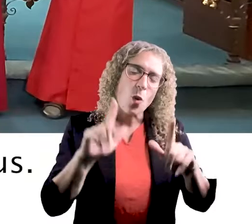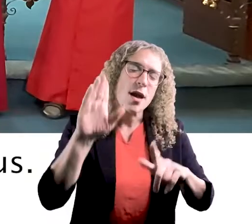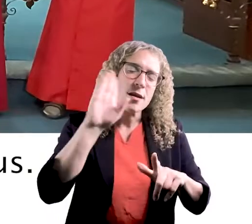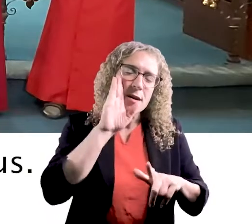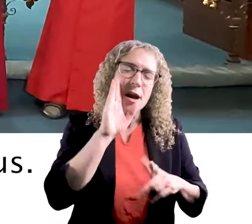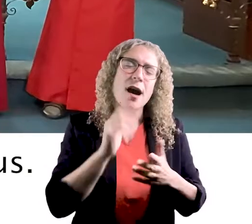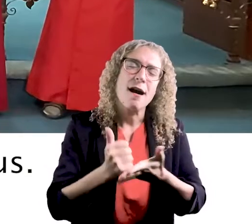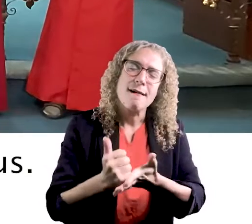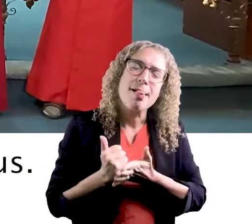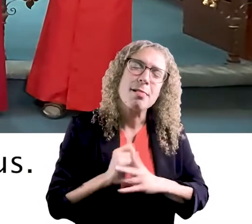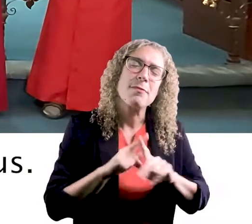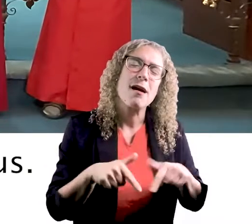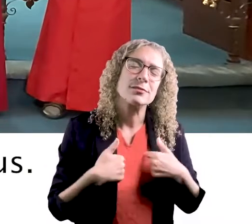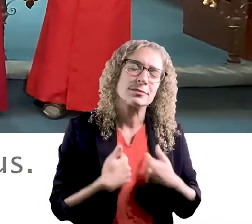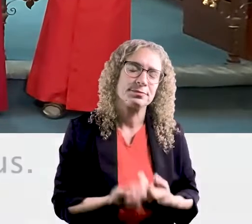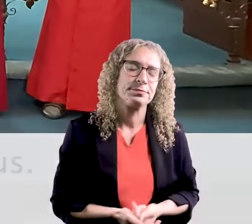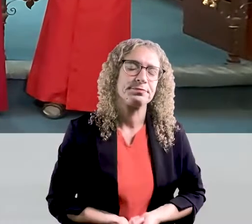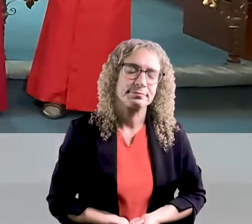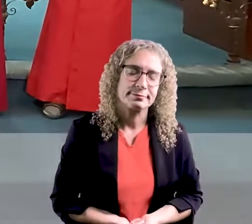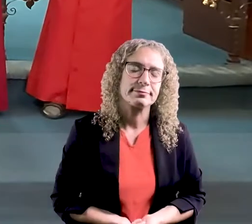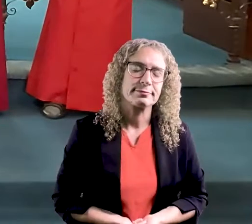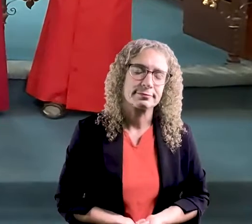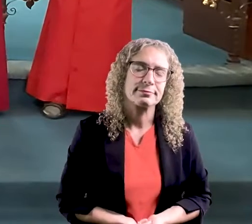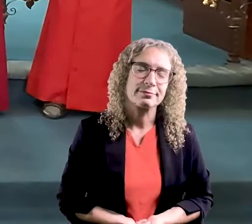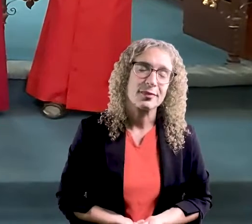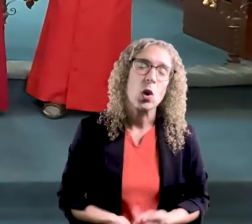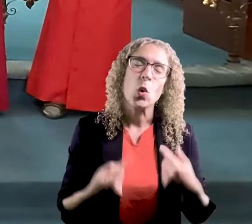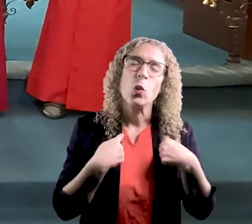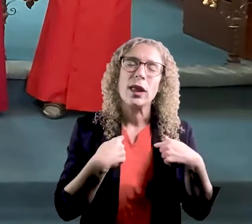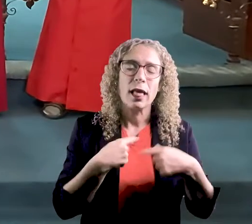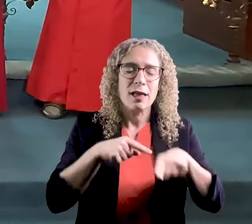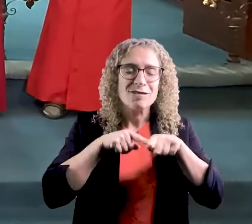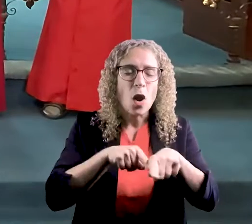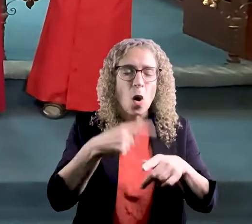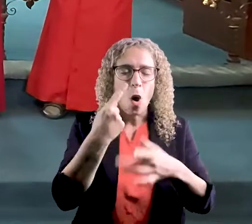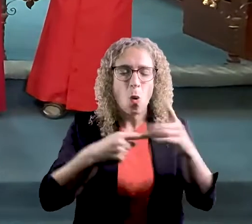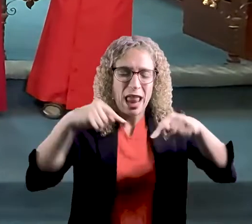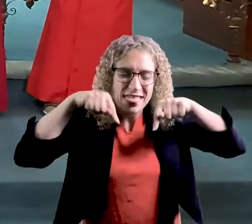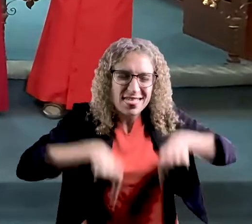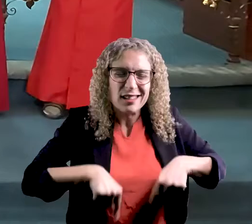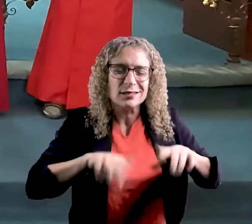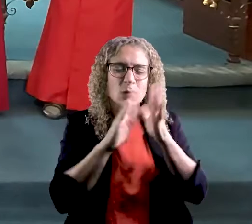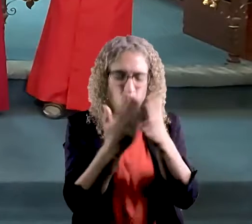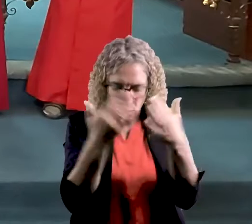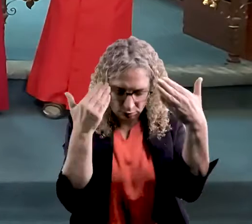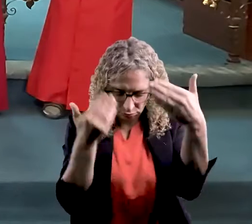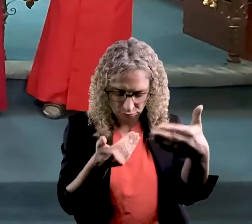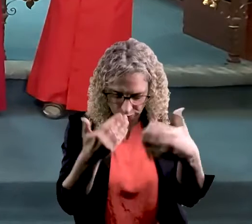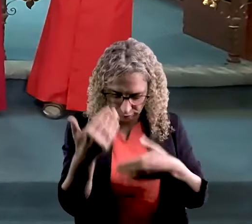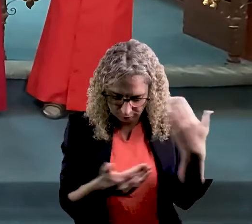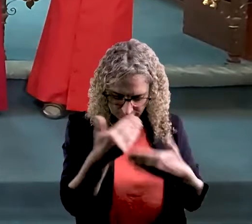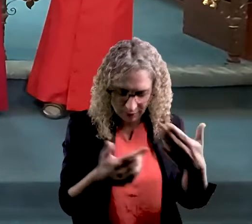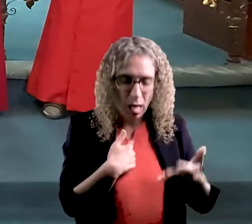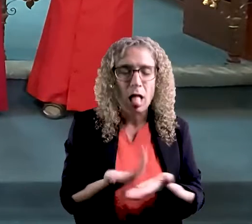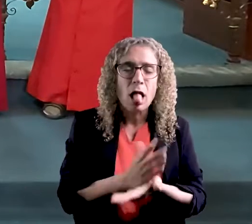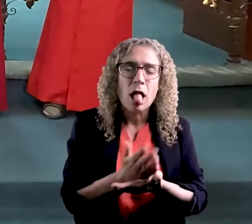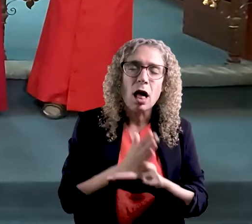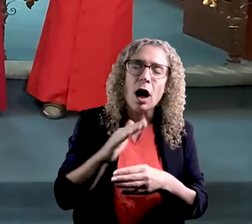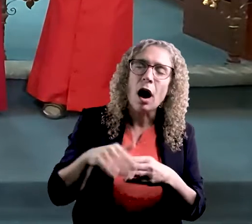Lord, hear us and help us. We have lived for this world alone, and doubted our home in